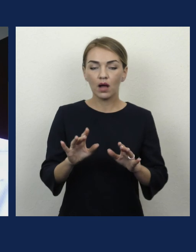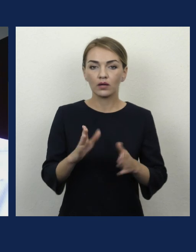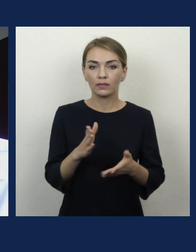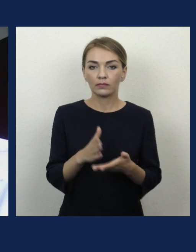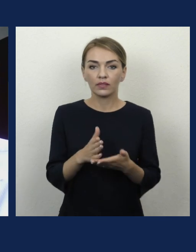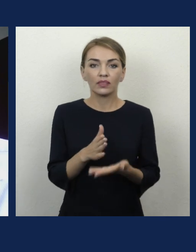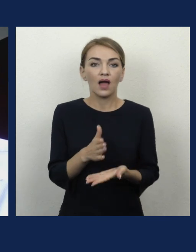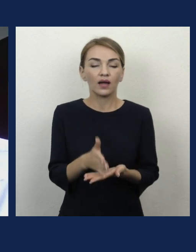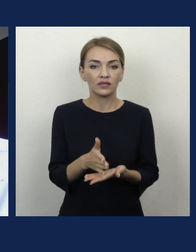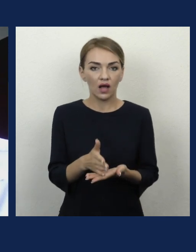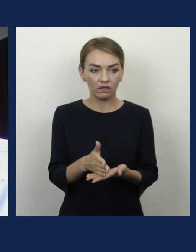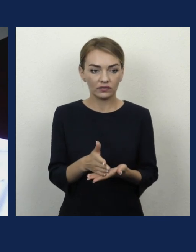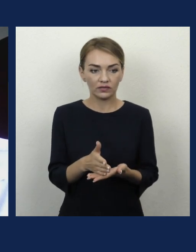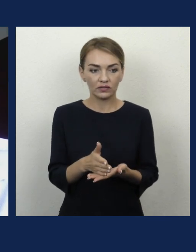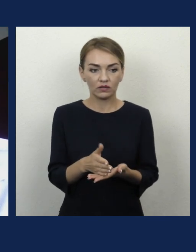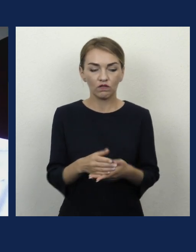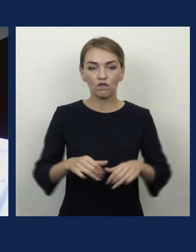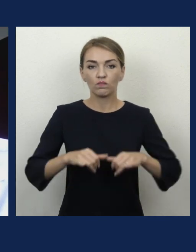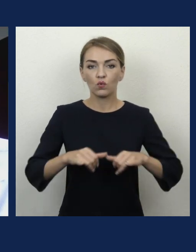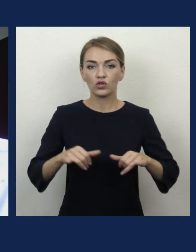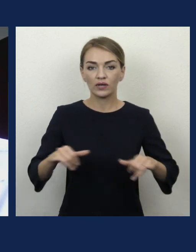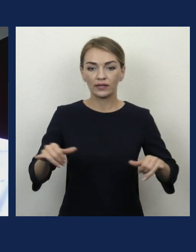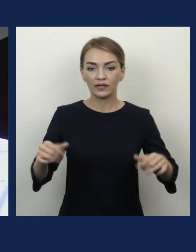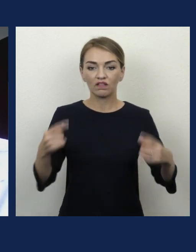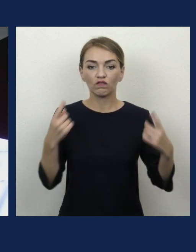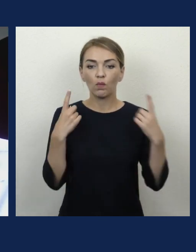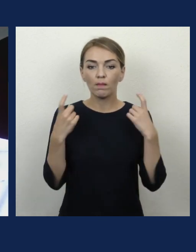Political advertising provides for